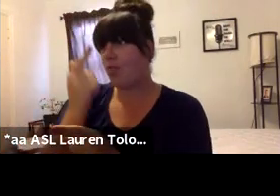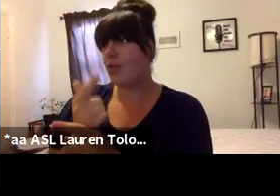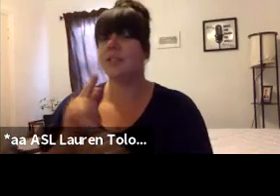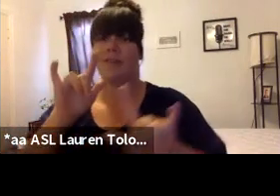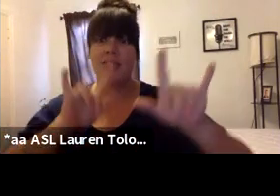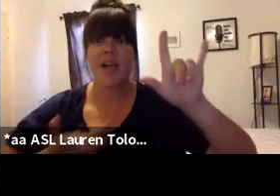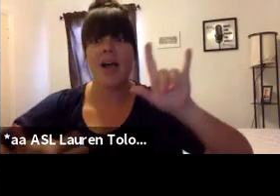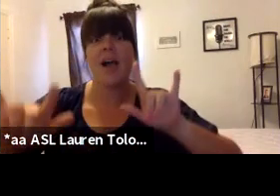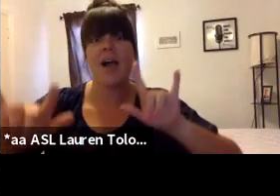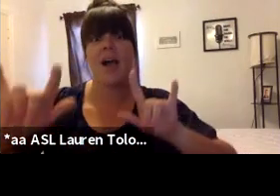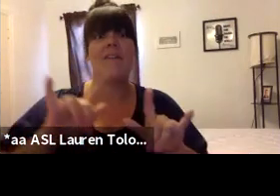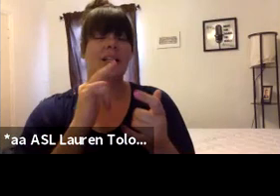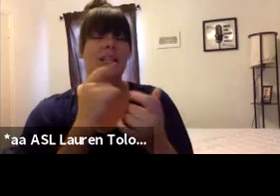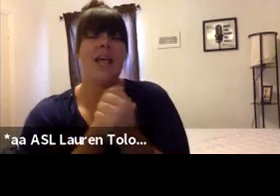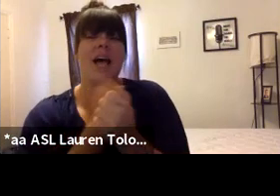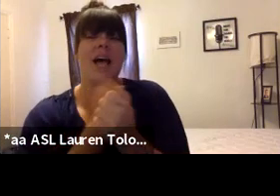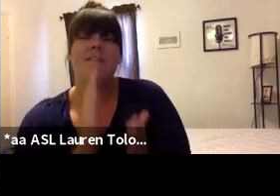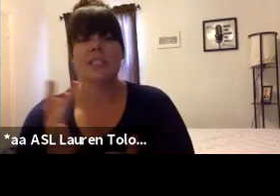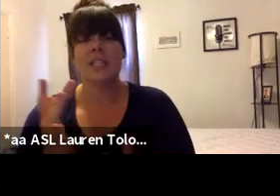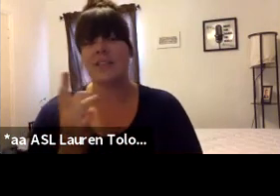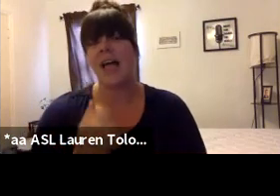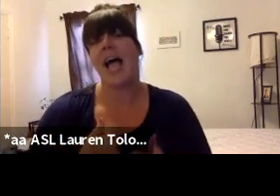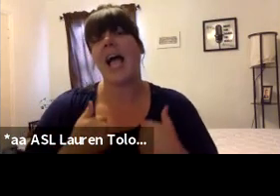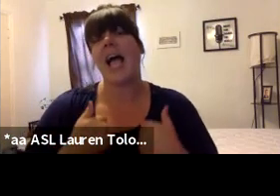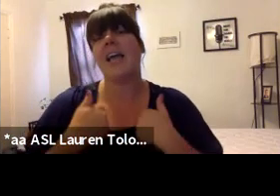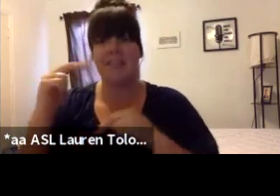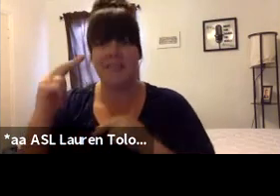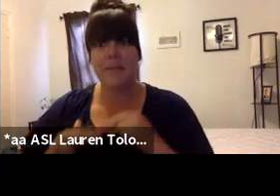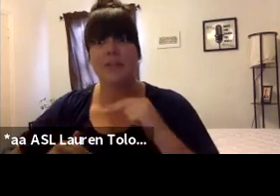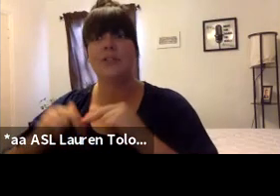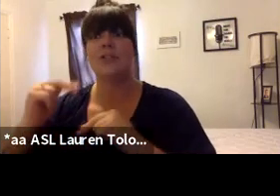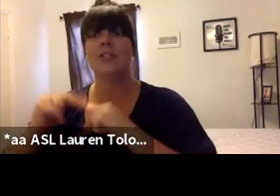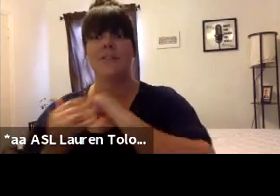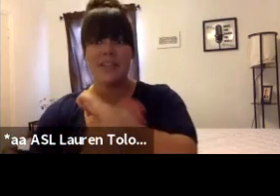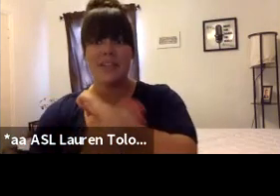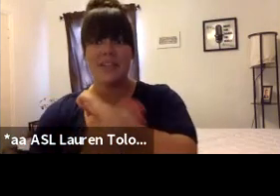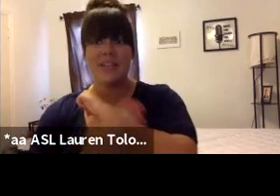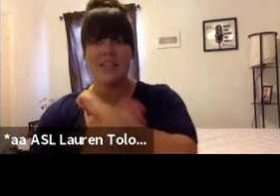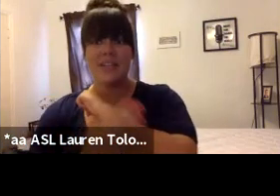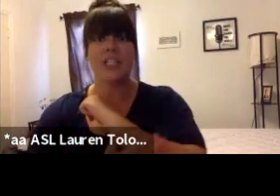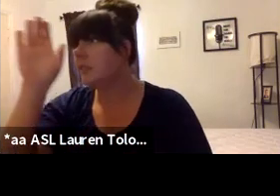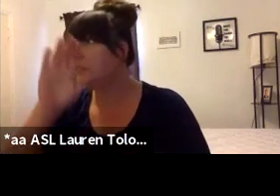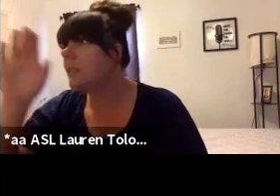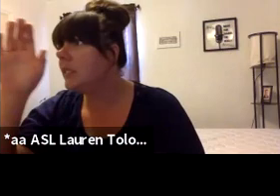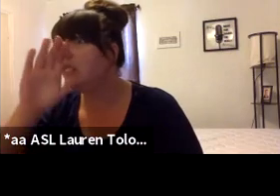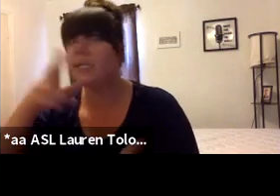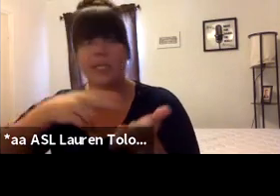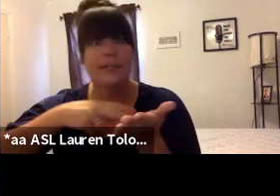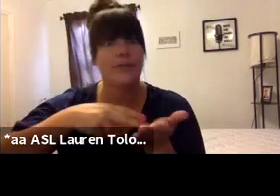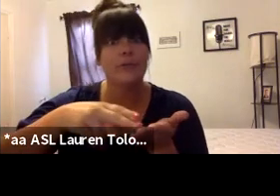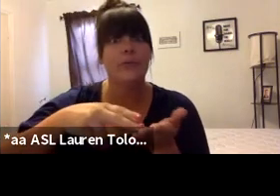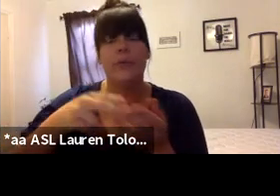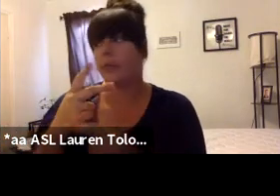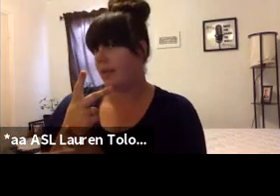lovers of life, and the builders of nations. We're seekers of truth, keepers of